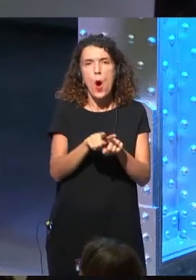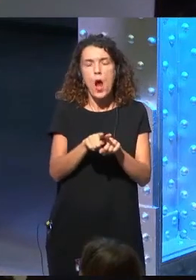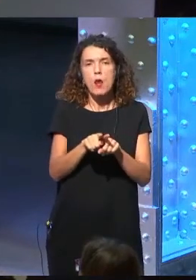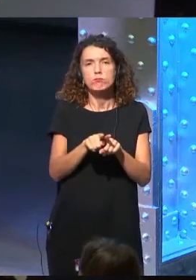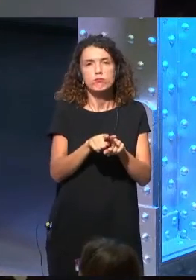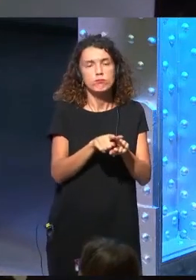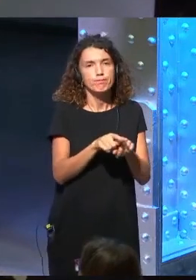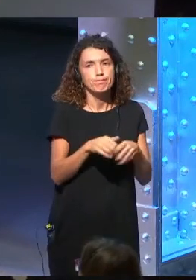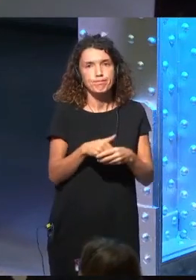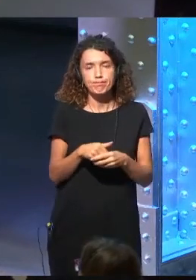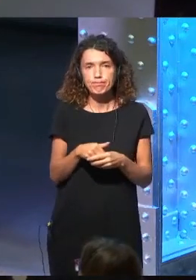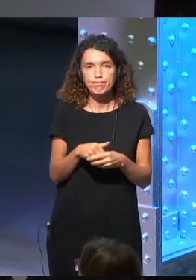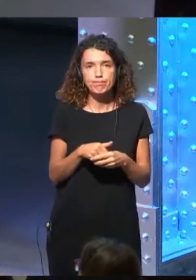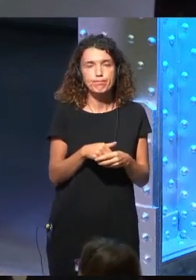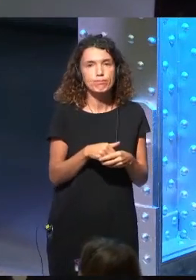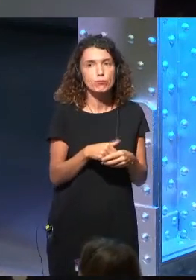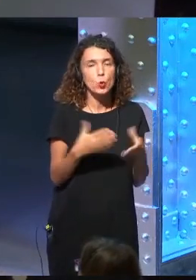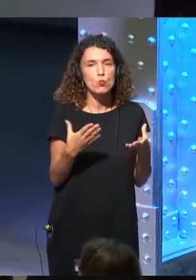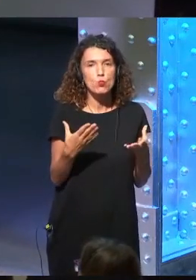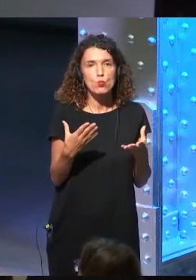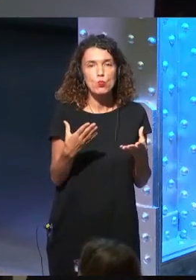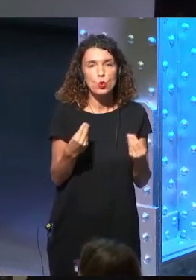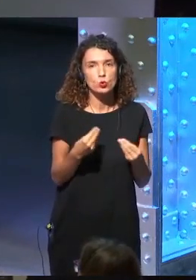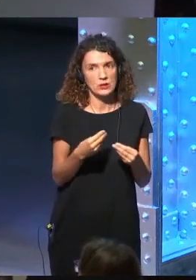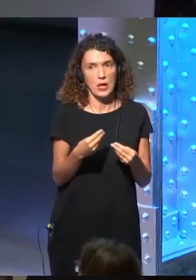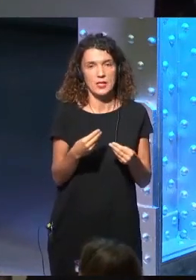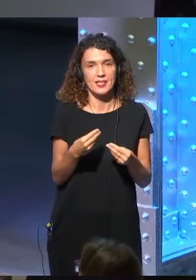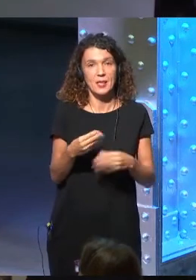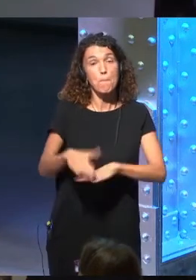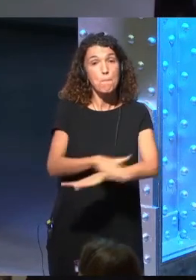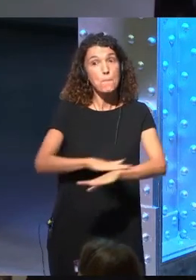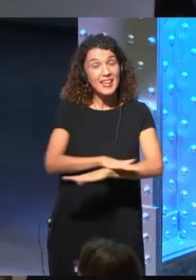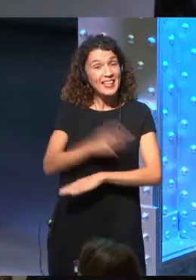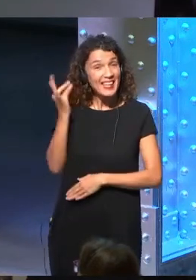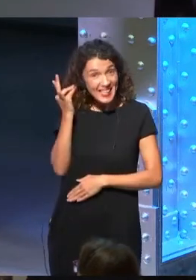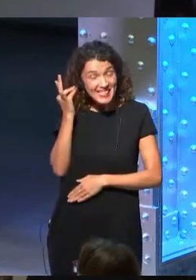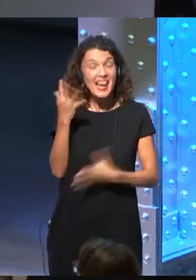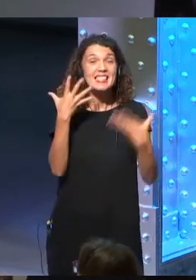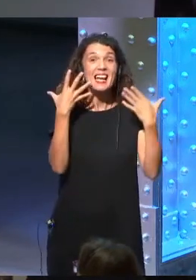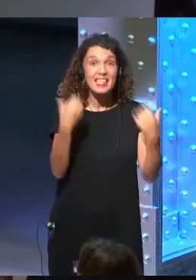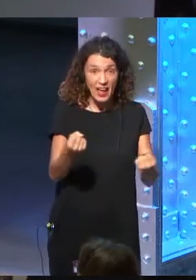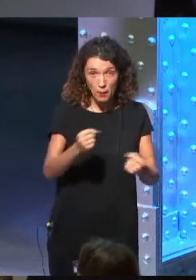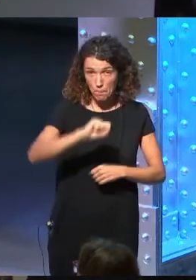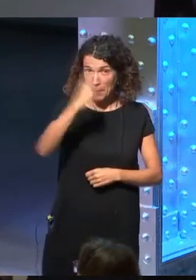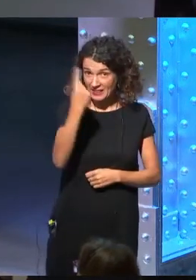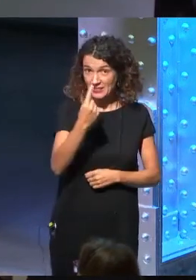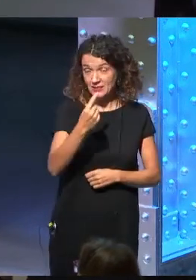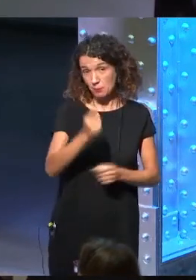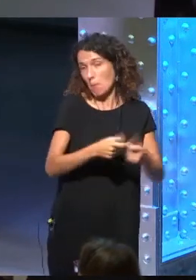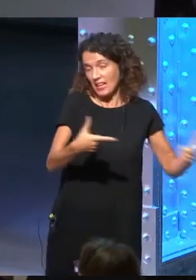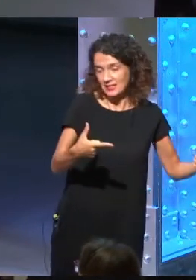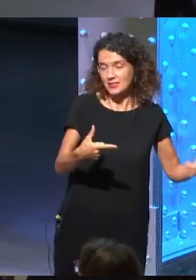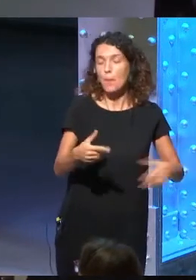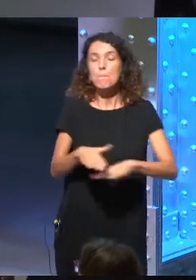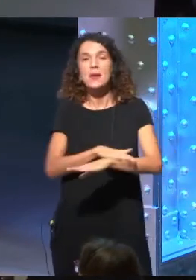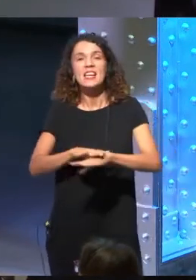in parliaments, health being a woman's area, than there have been ministers of finance, finance being a